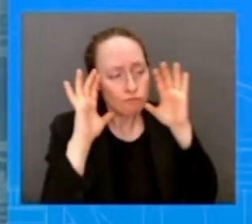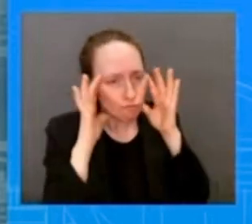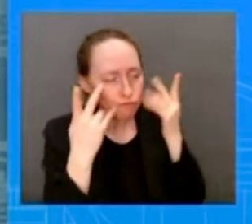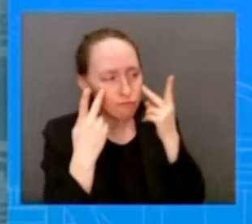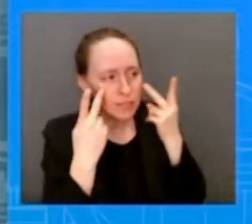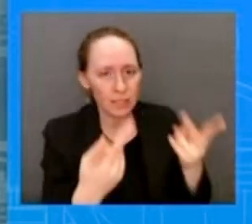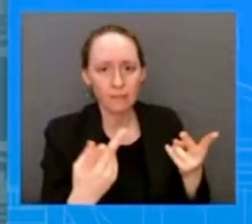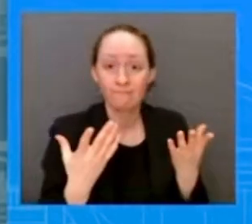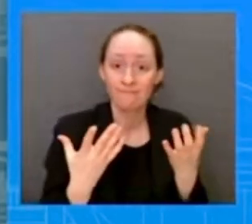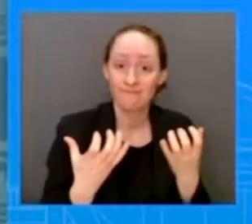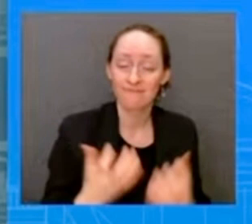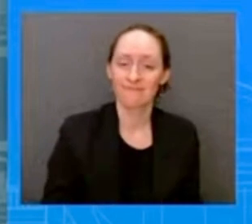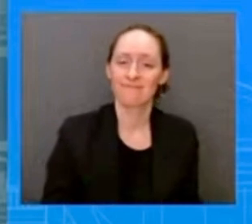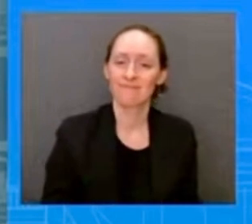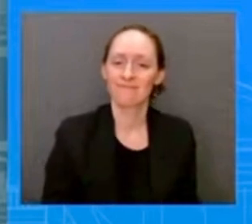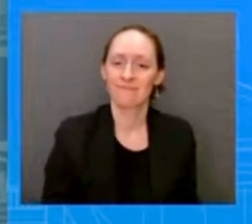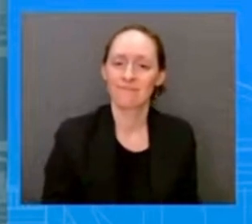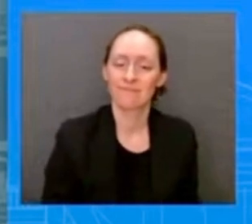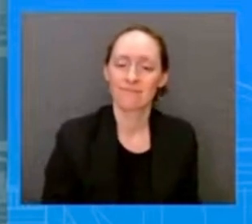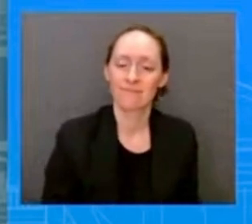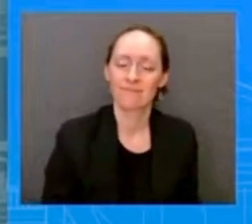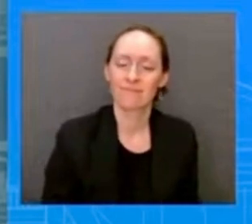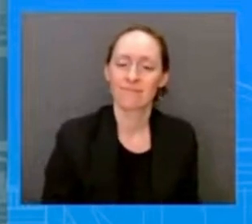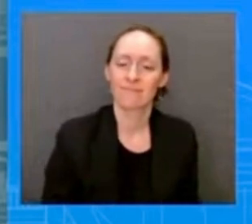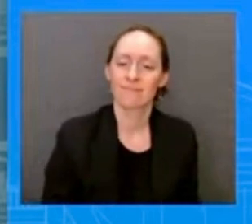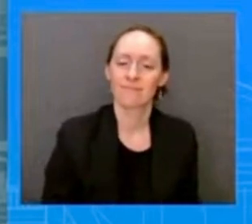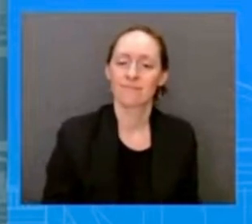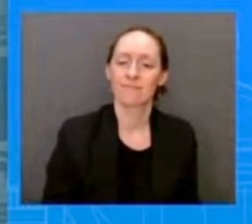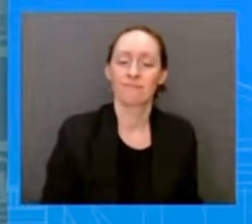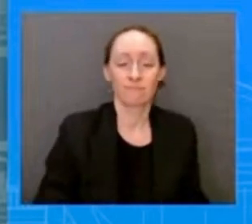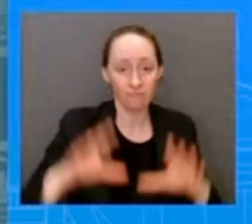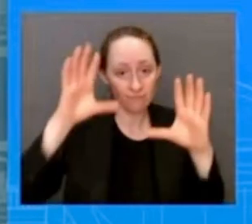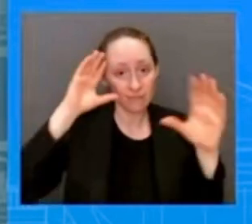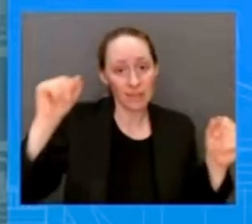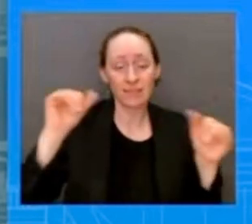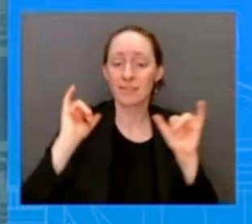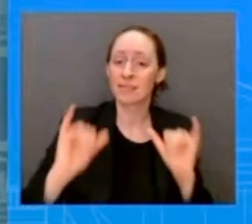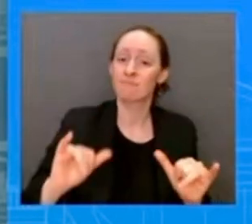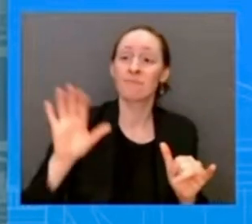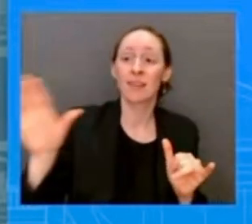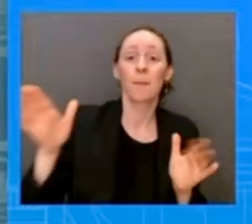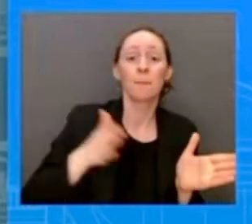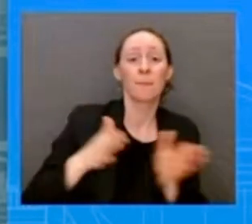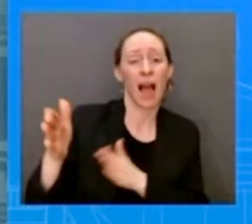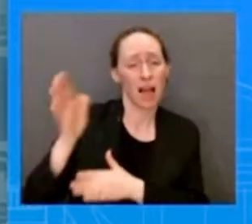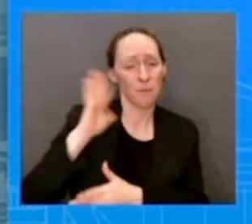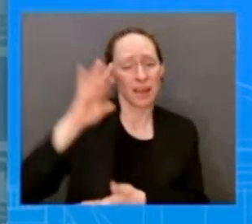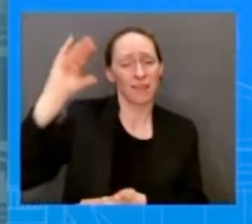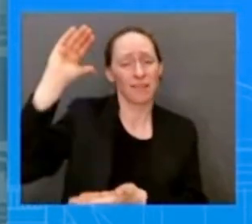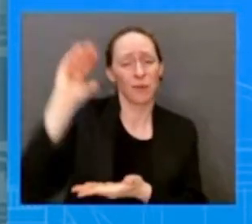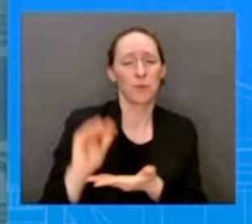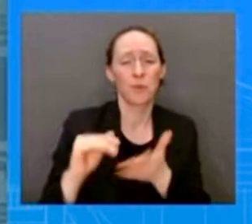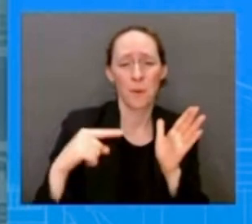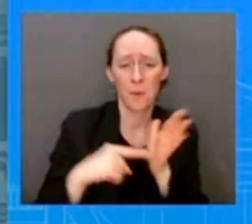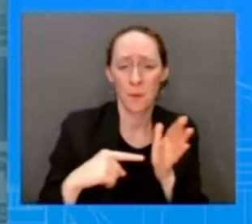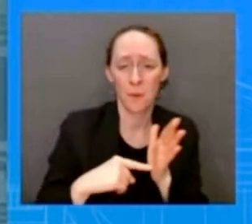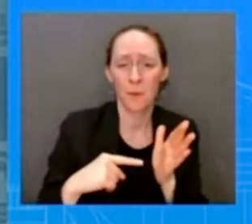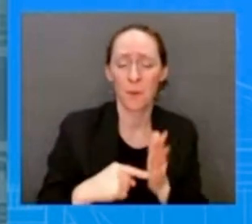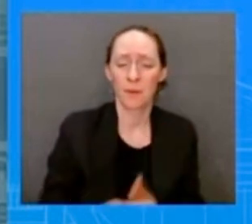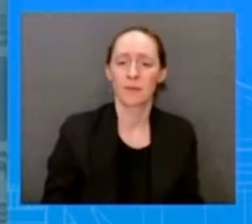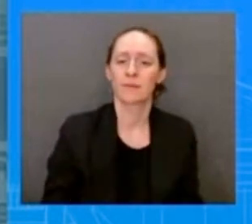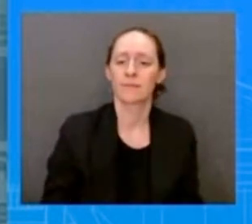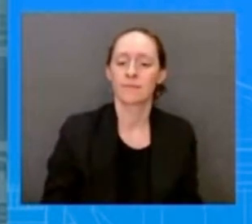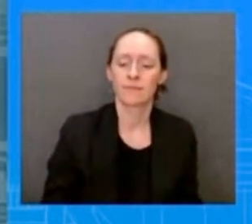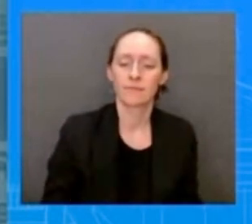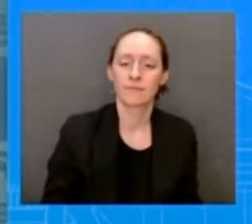So I'll leave it there as to their what has been clearly important to the American people and what has been discussed. Go ahead. Yeah, just back to the crime